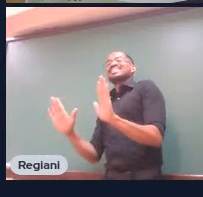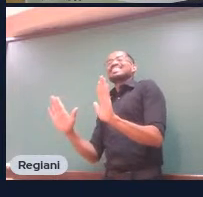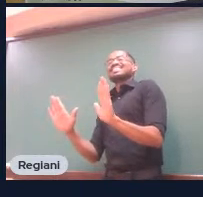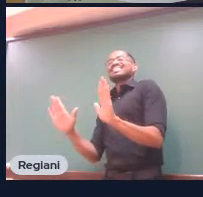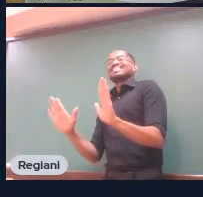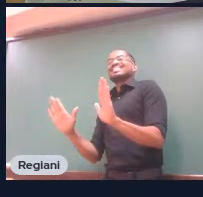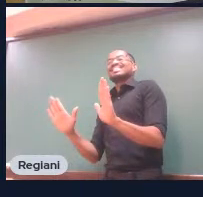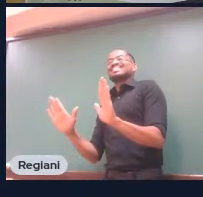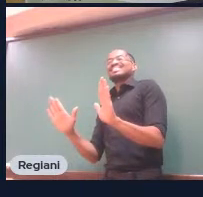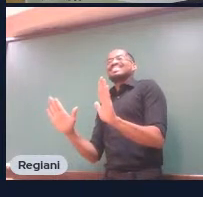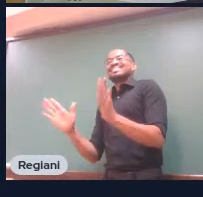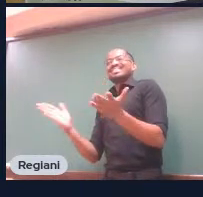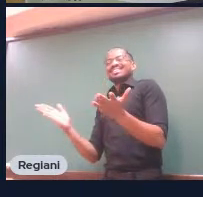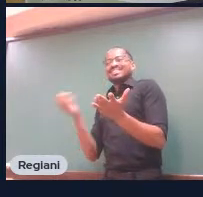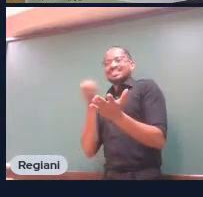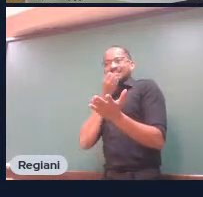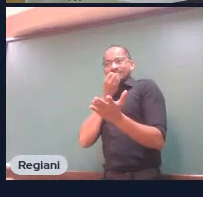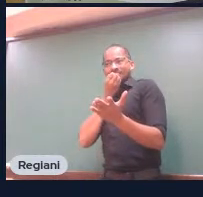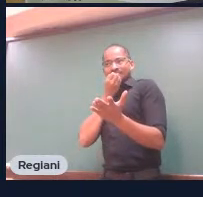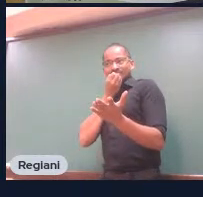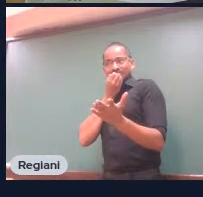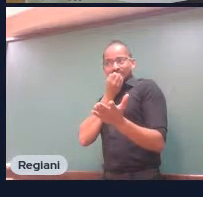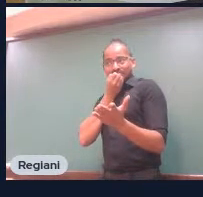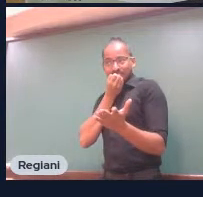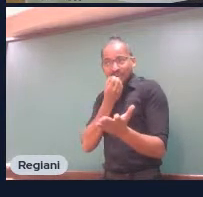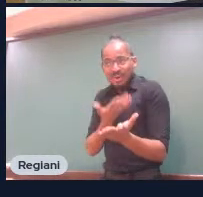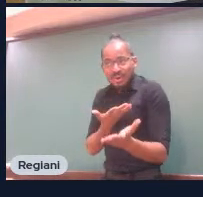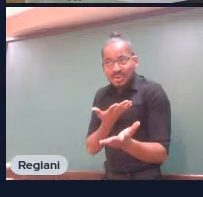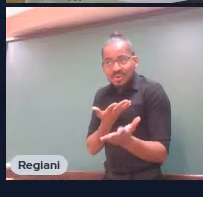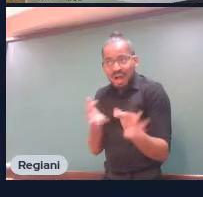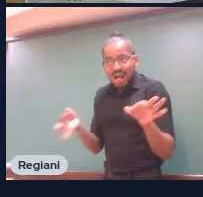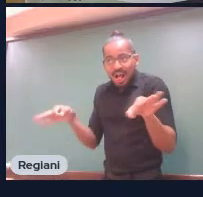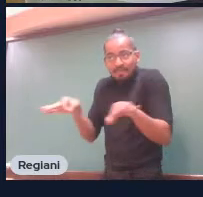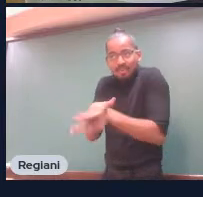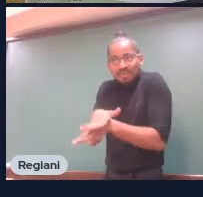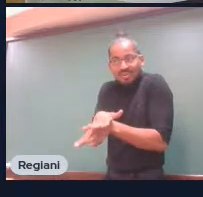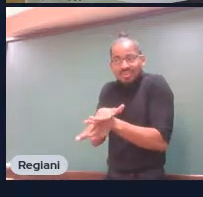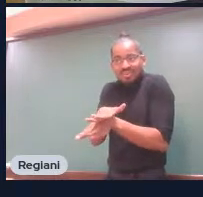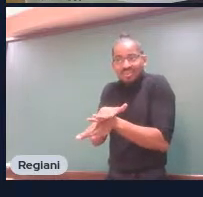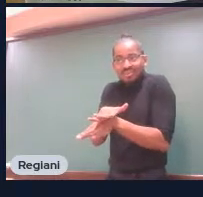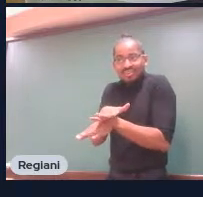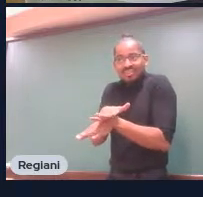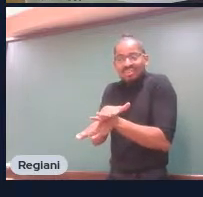is it any good? Do we have an impact?